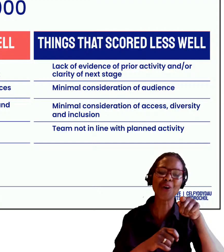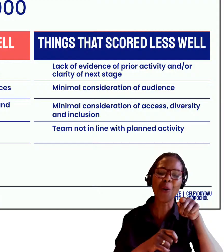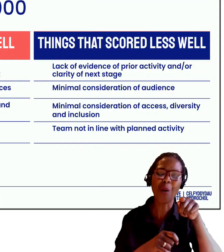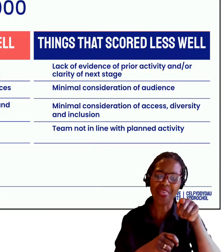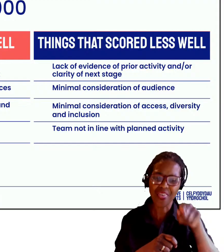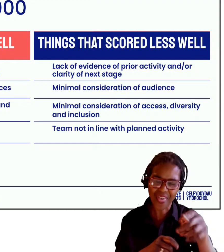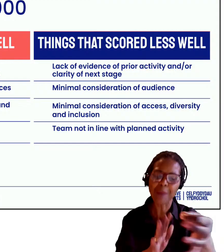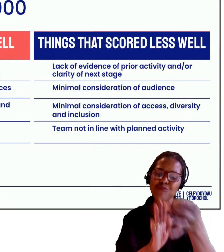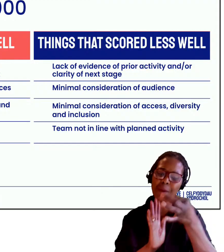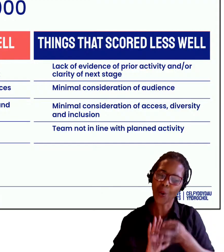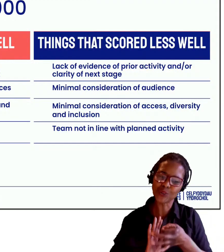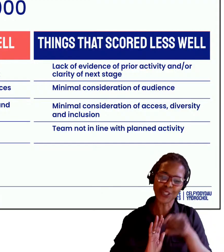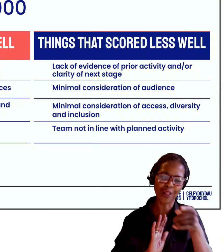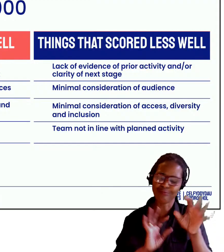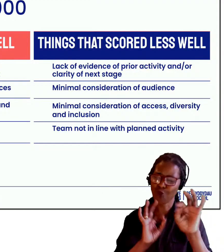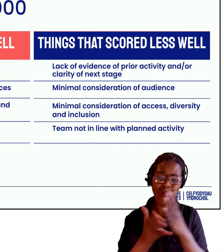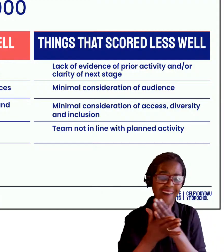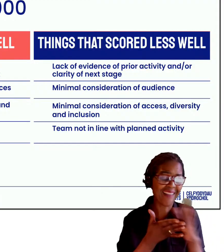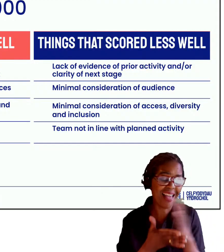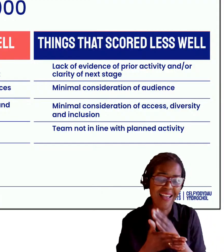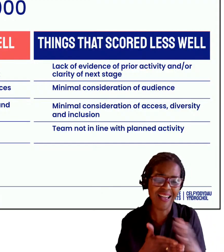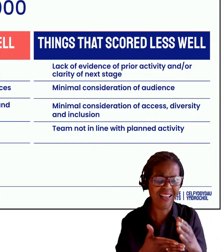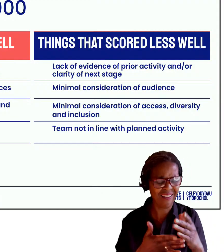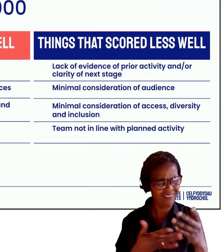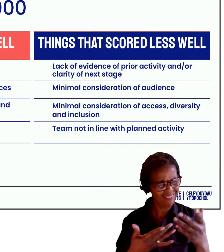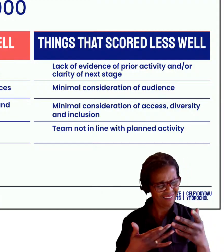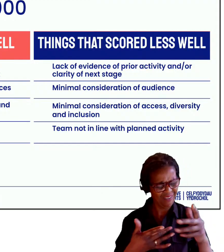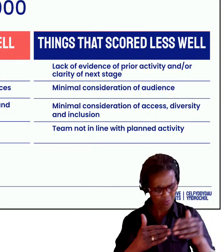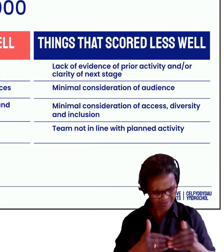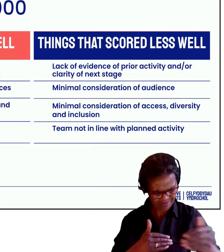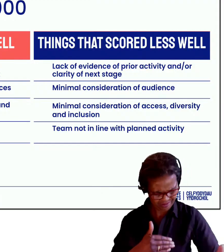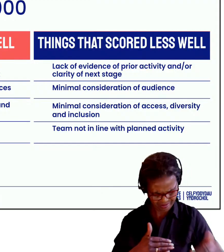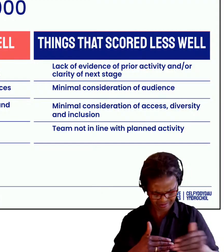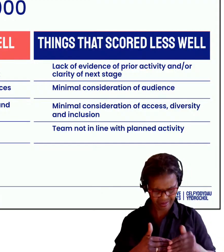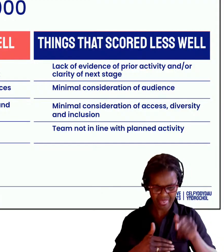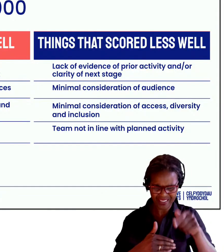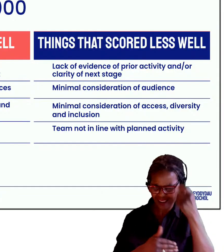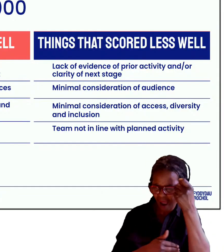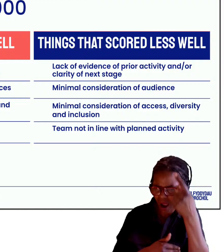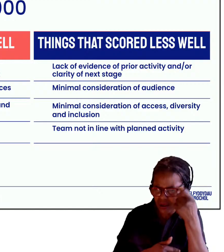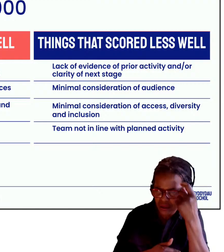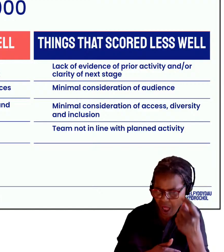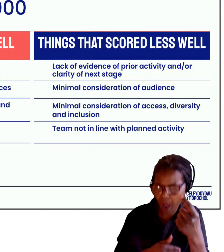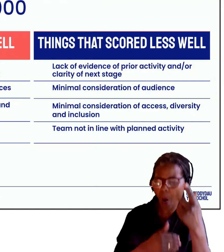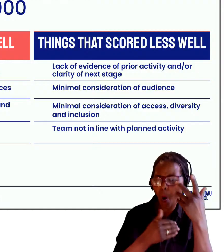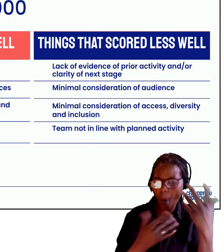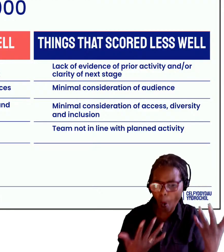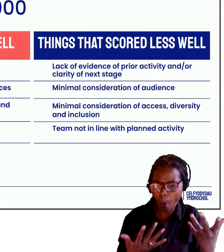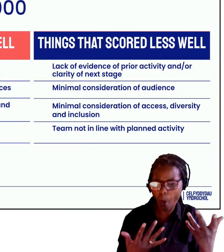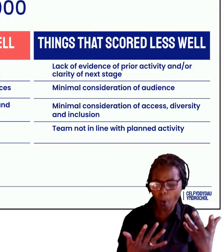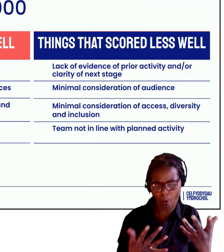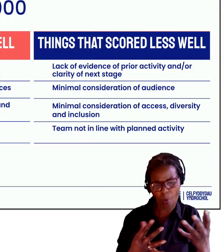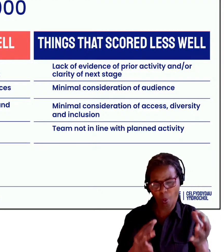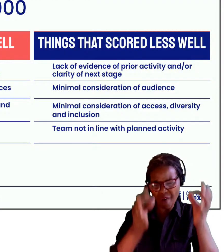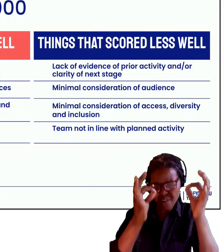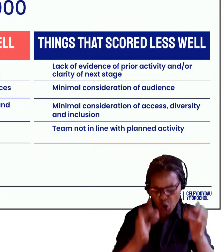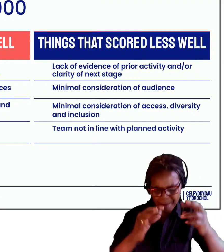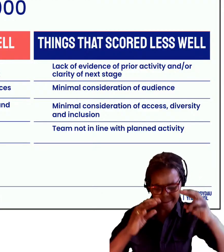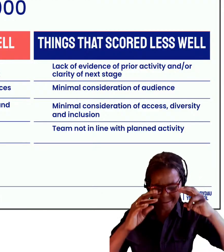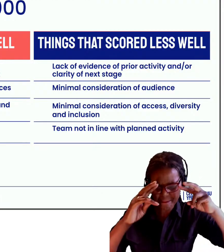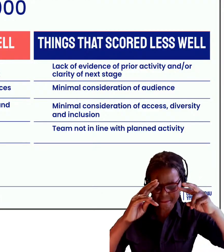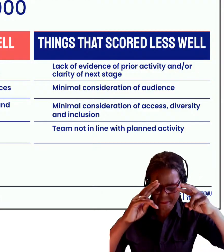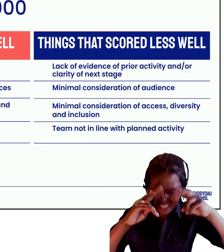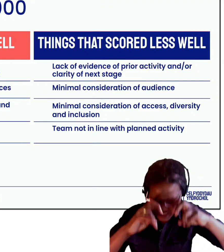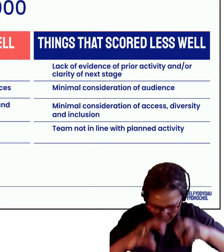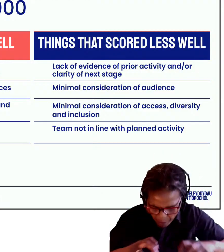the project, what stage it was at, whether it was an idea stage or whether some level of experimentation or development